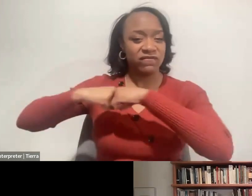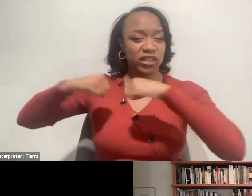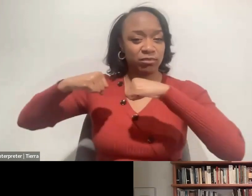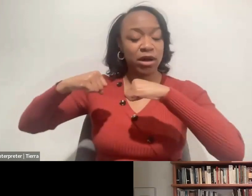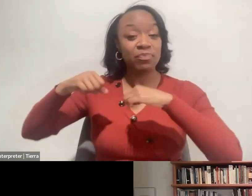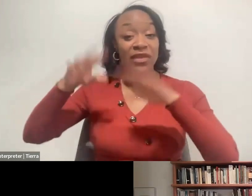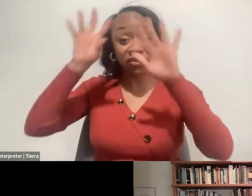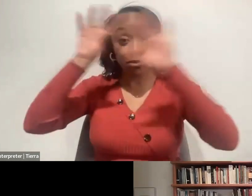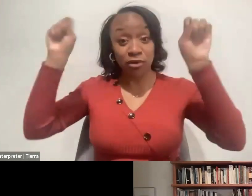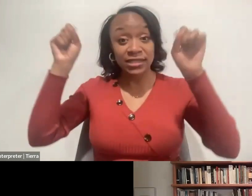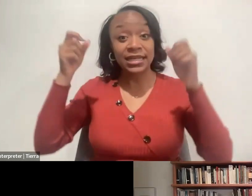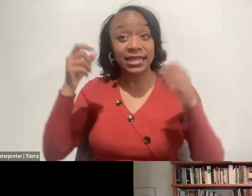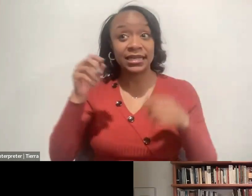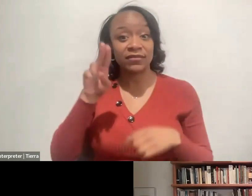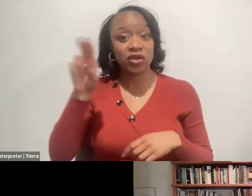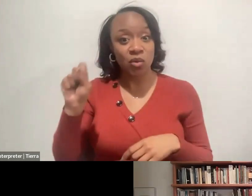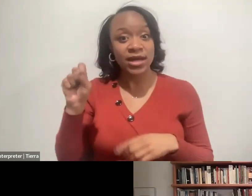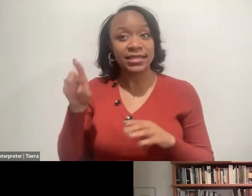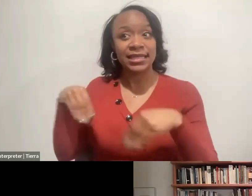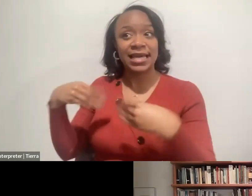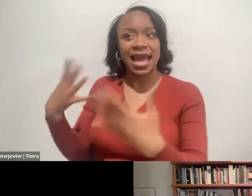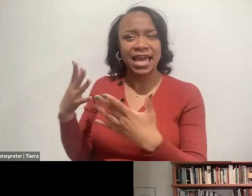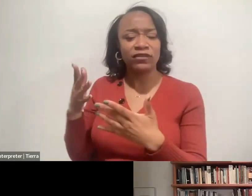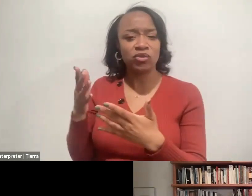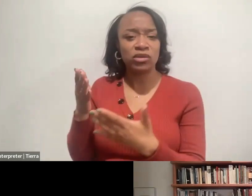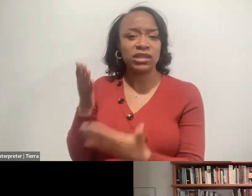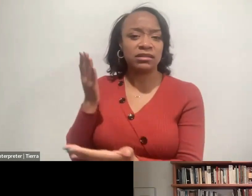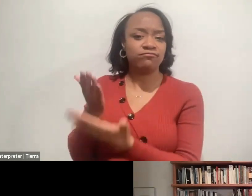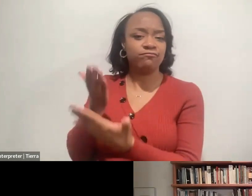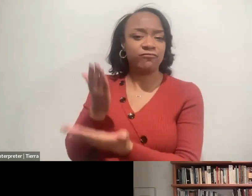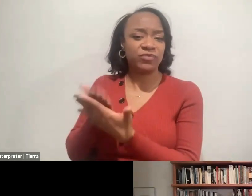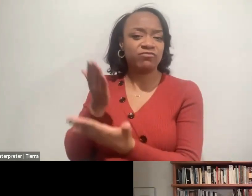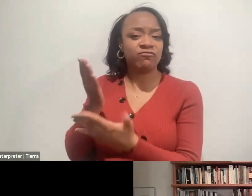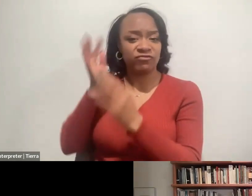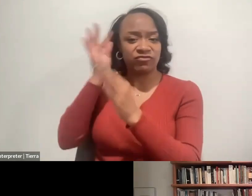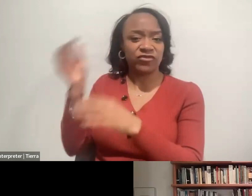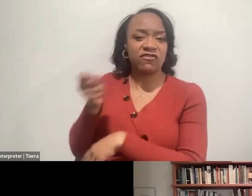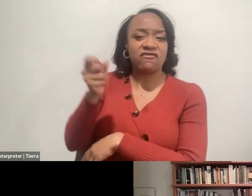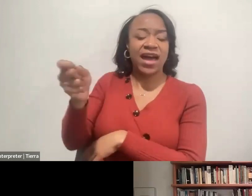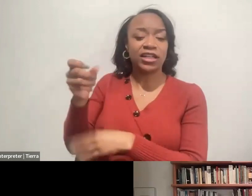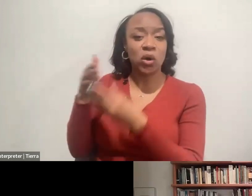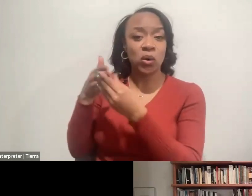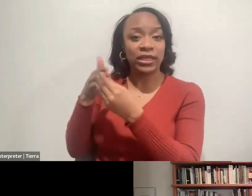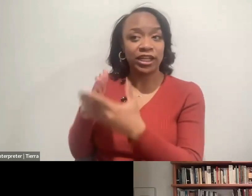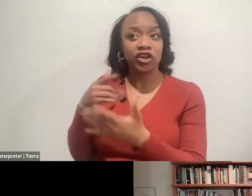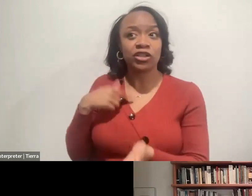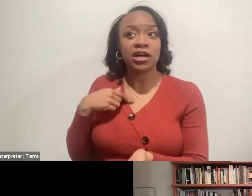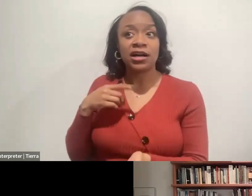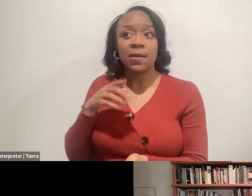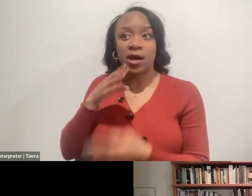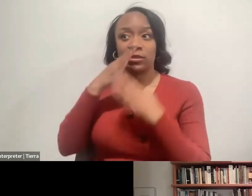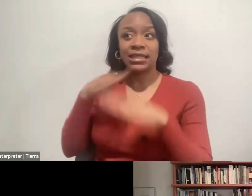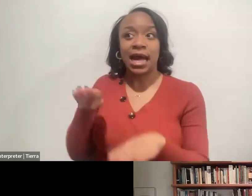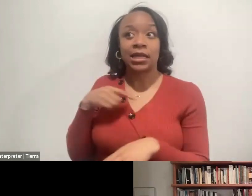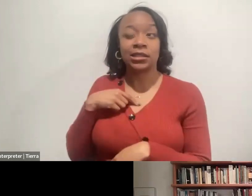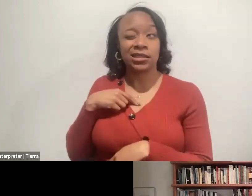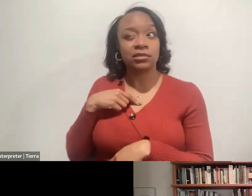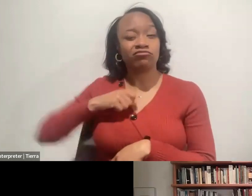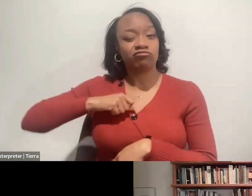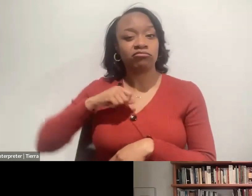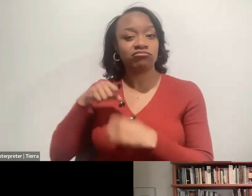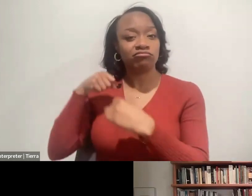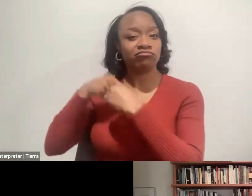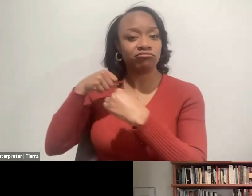the United States gave to the de facto leader of Saudi Arabia. Talk about silences and affairs documented. You could